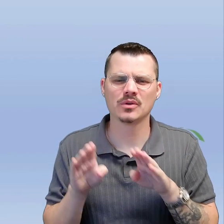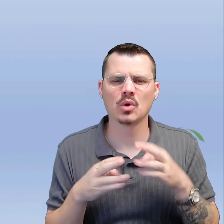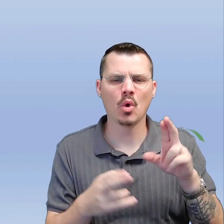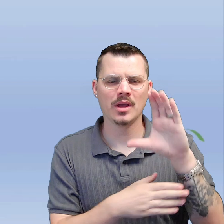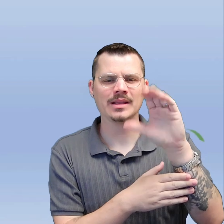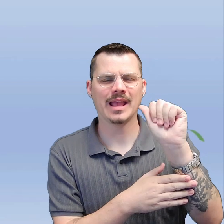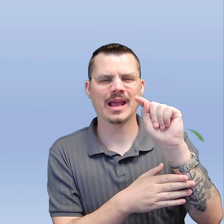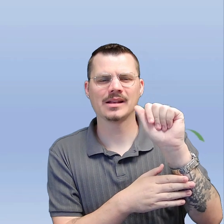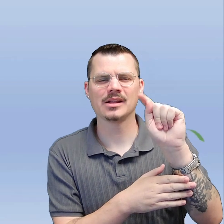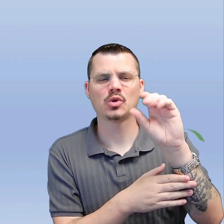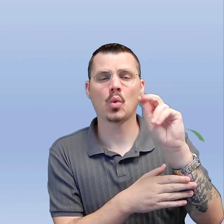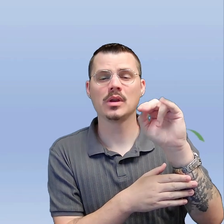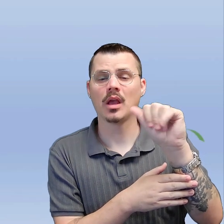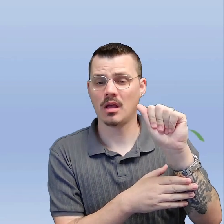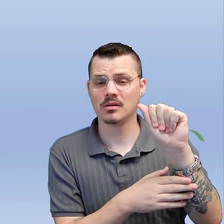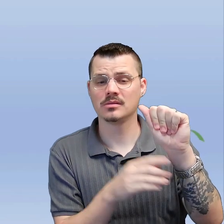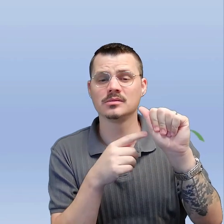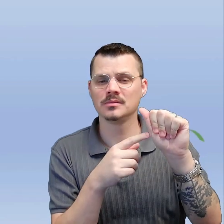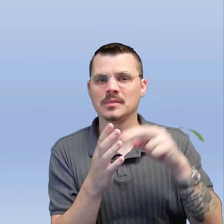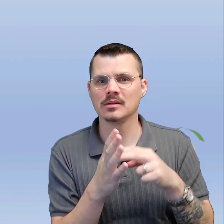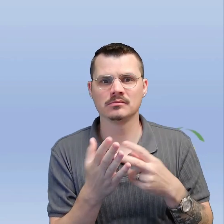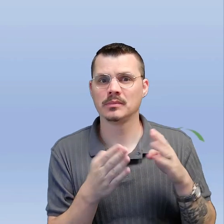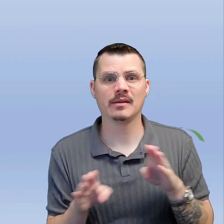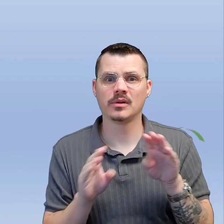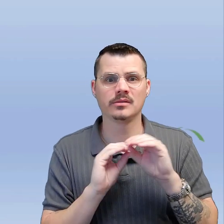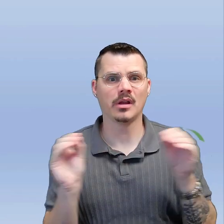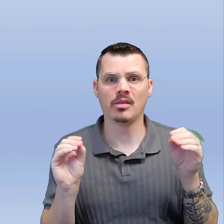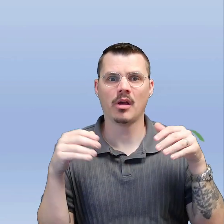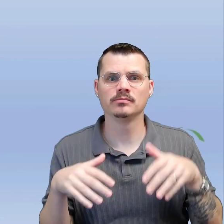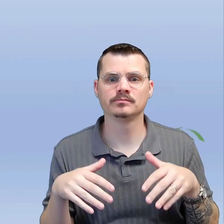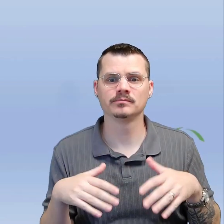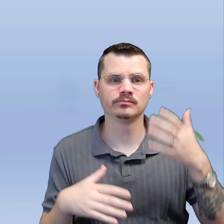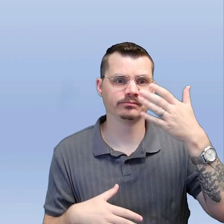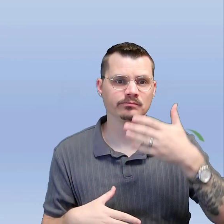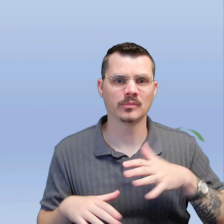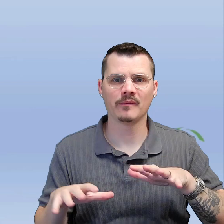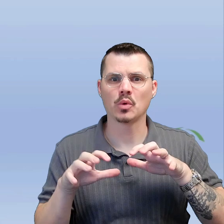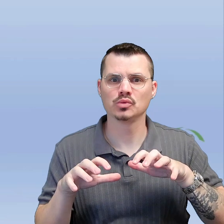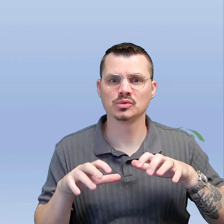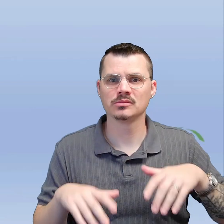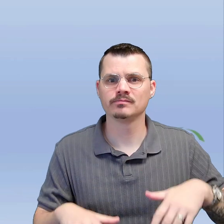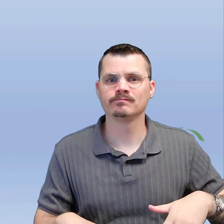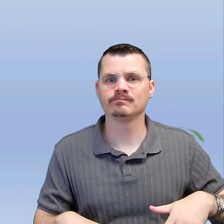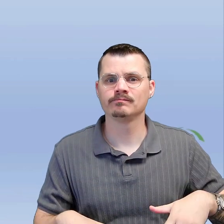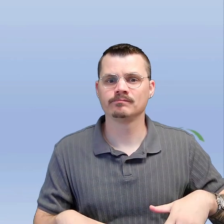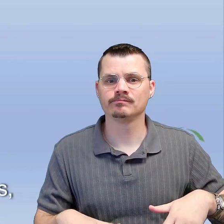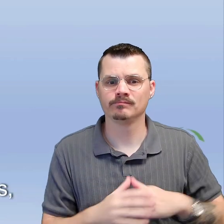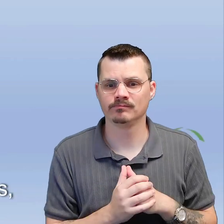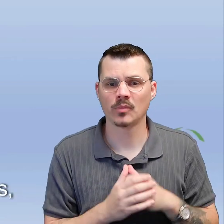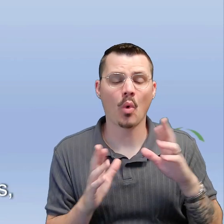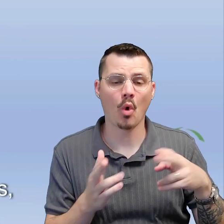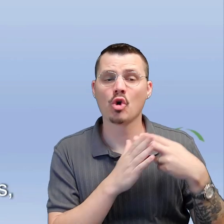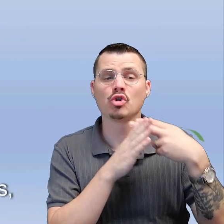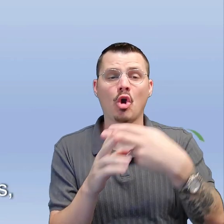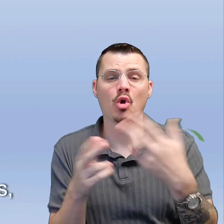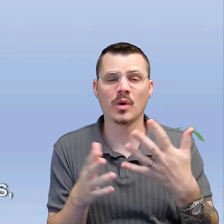Or catatonia, where they have no behavior. They're frozen in place. Or